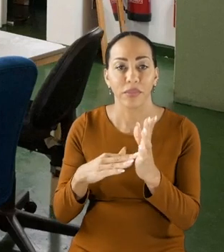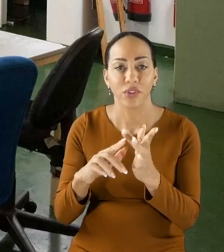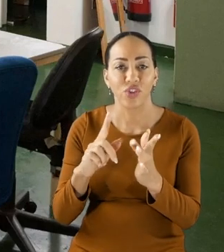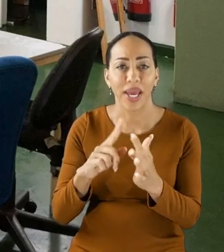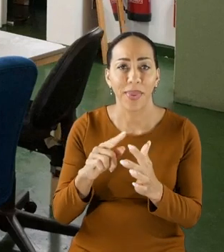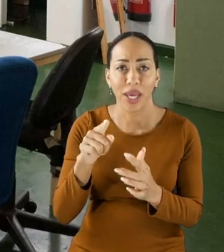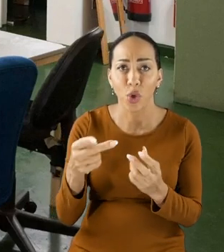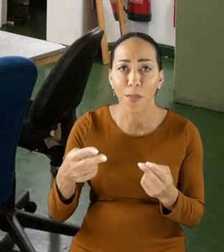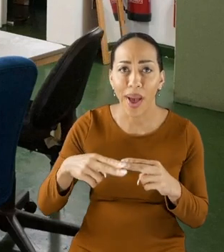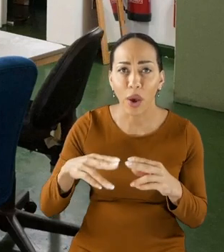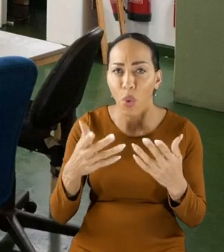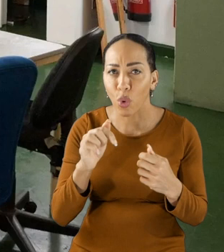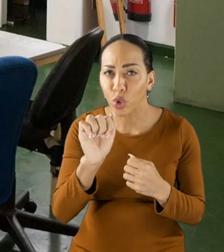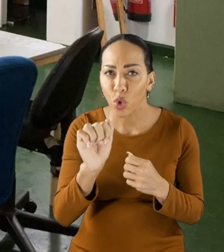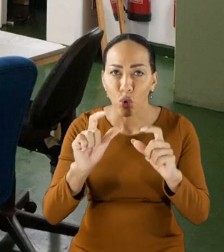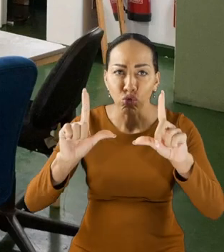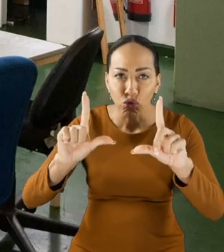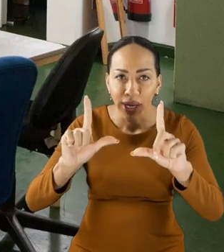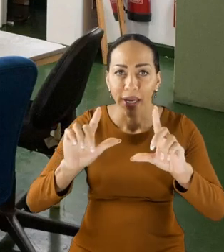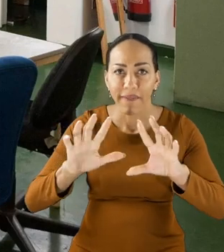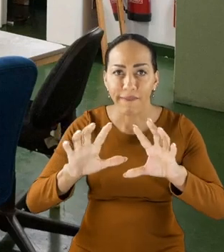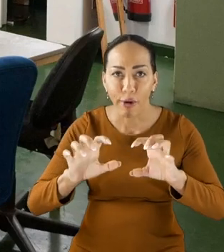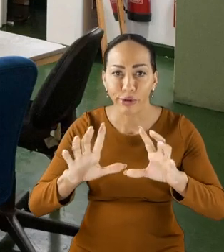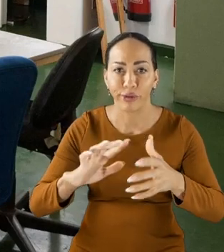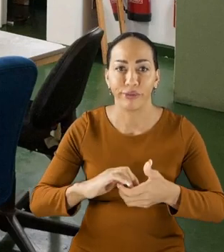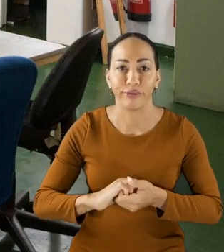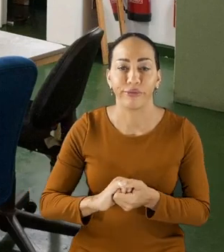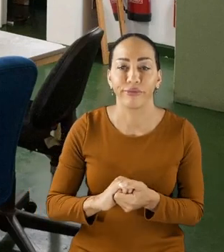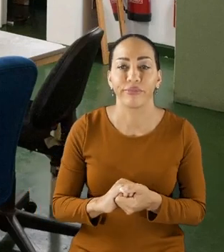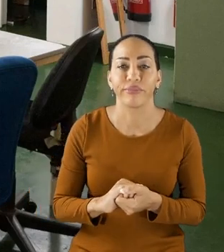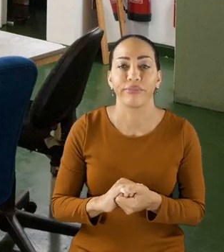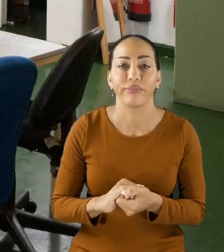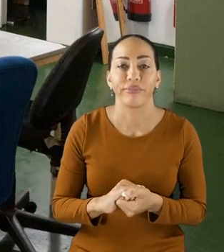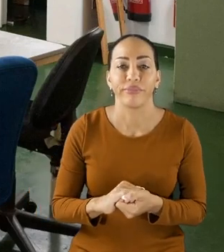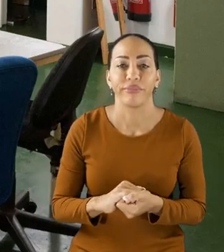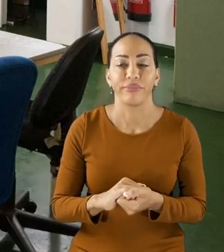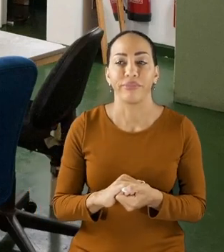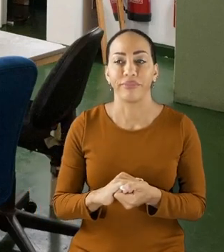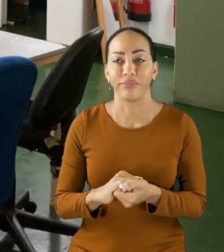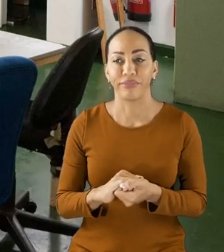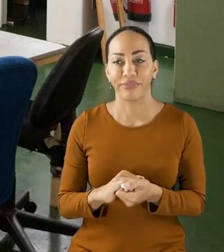Jamie, are you back, or is your screen frozen? I'm not sure Jamie's back yet. Perhaps not.